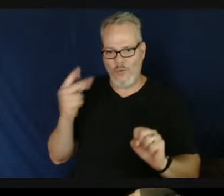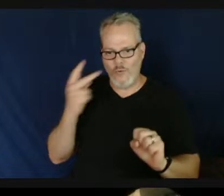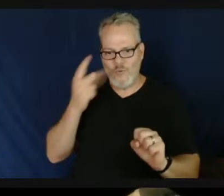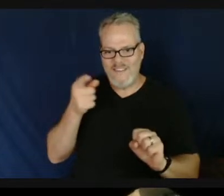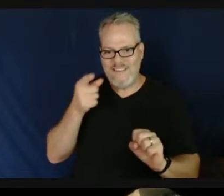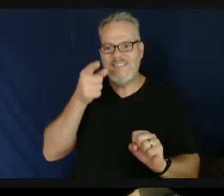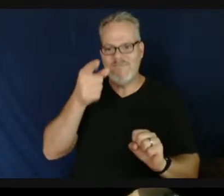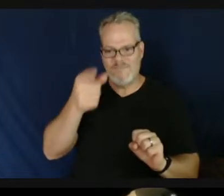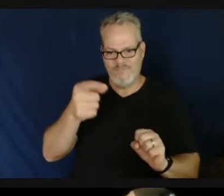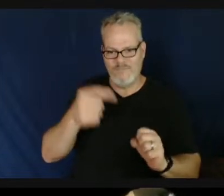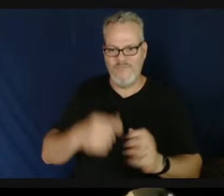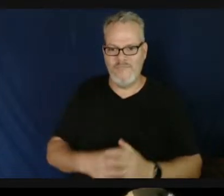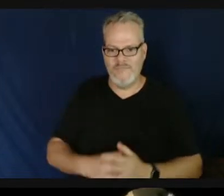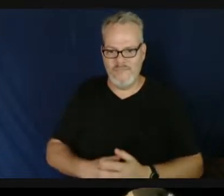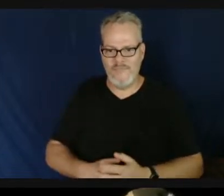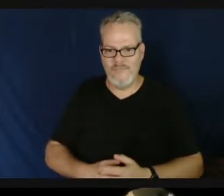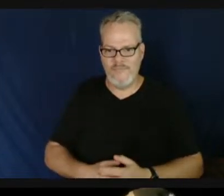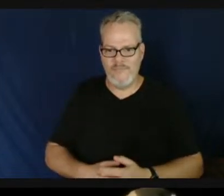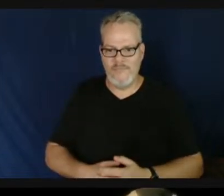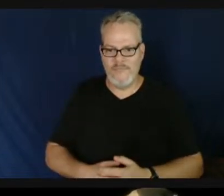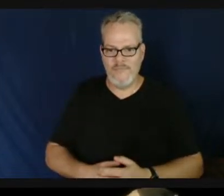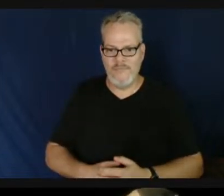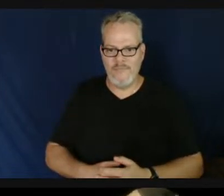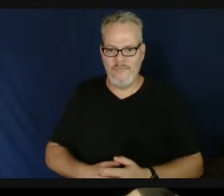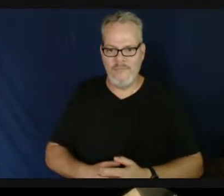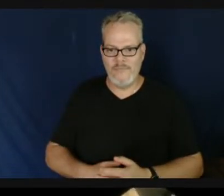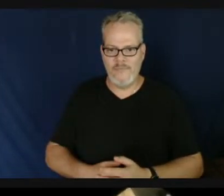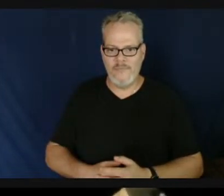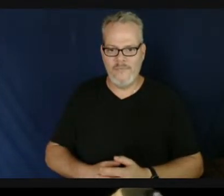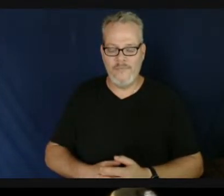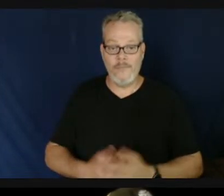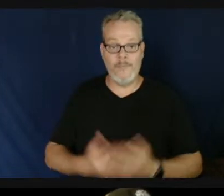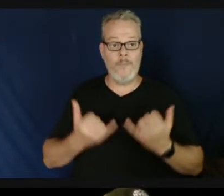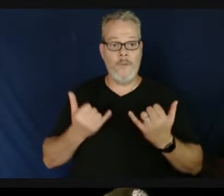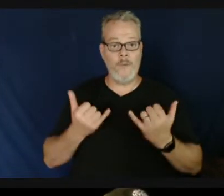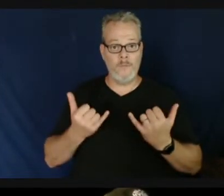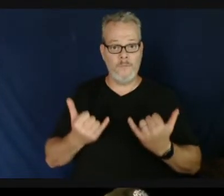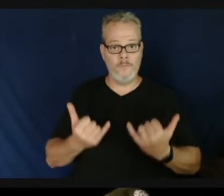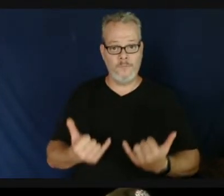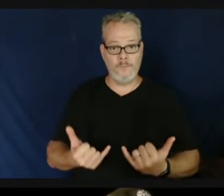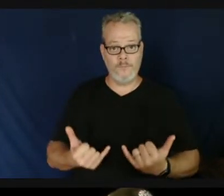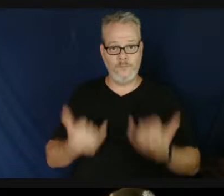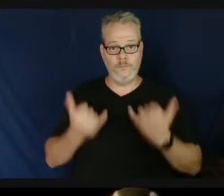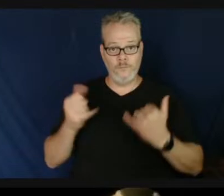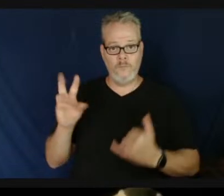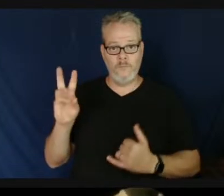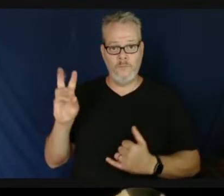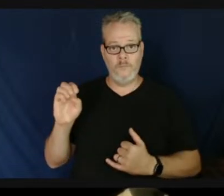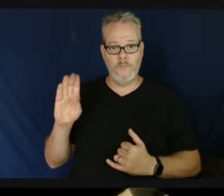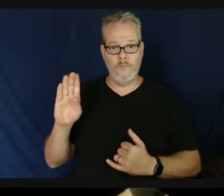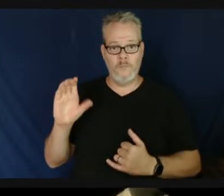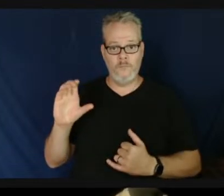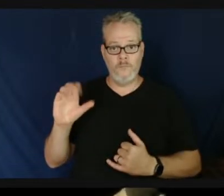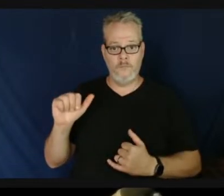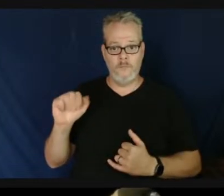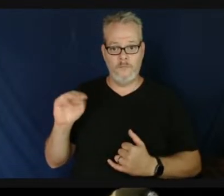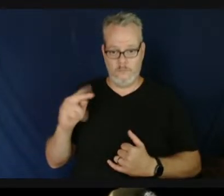there. And looking at the current webcams, there's the S2 camera.